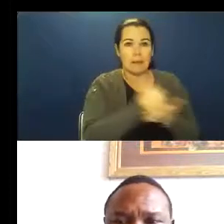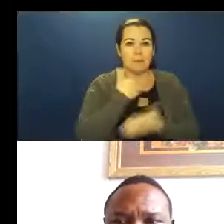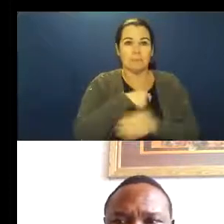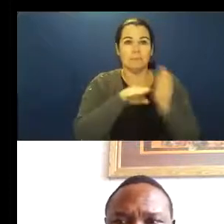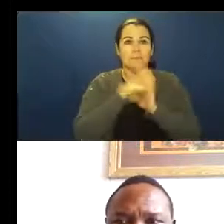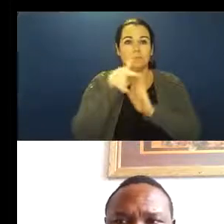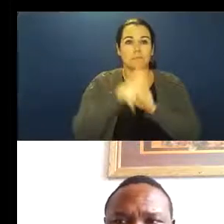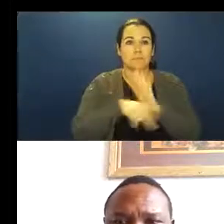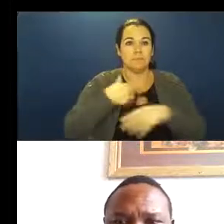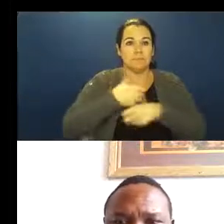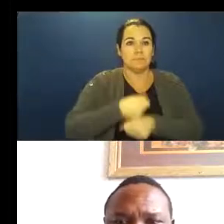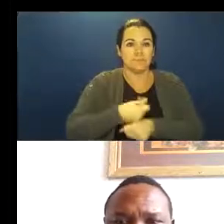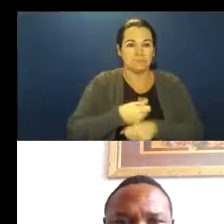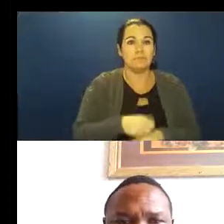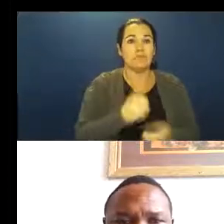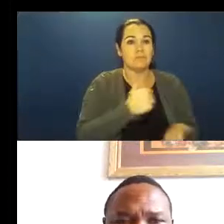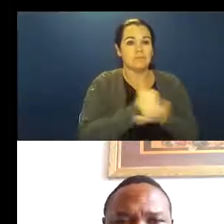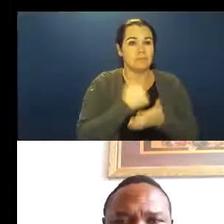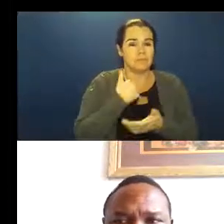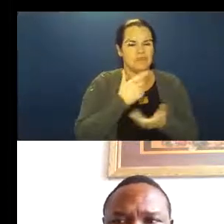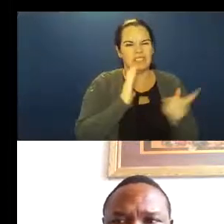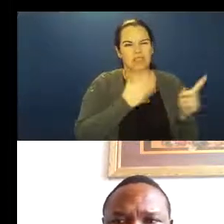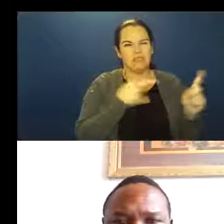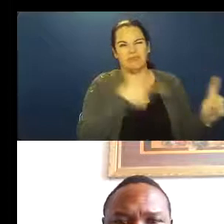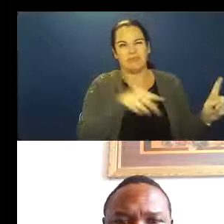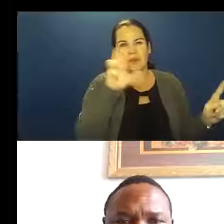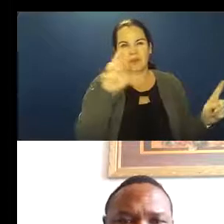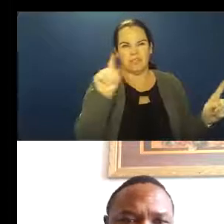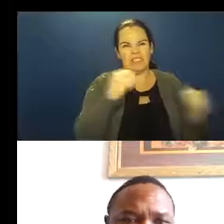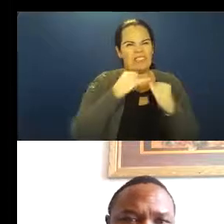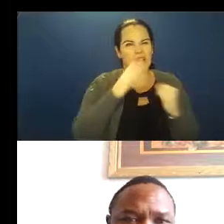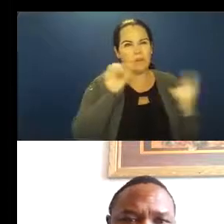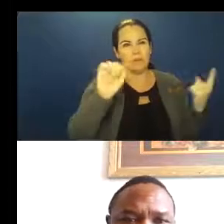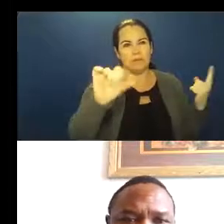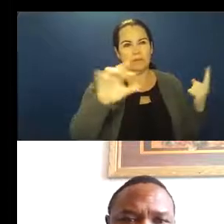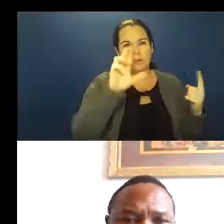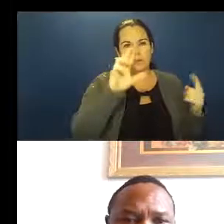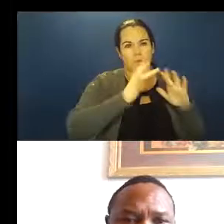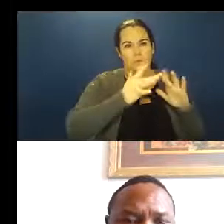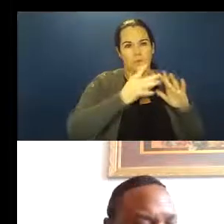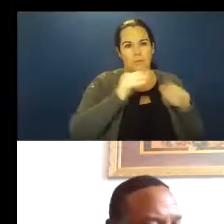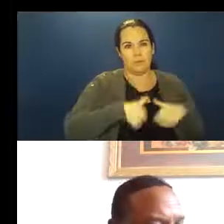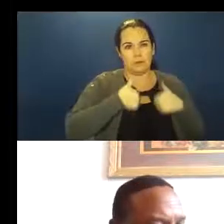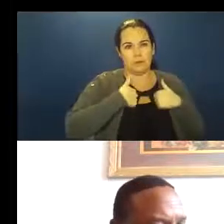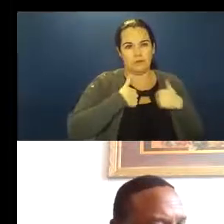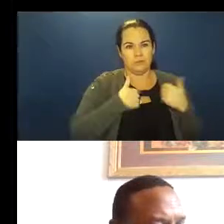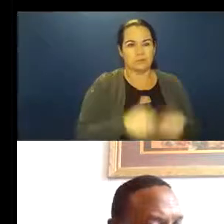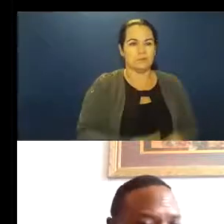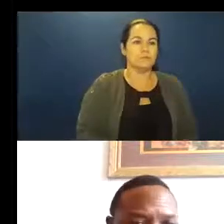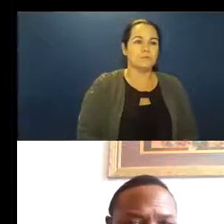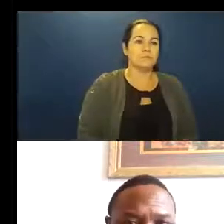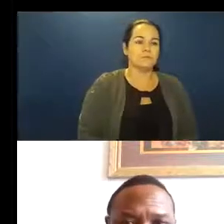on the LURRTC website. I will give the website there at the end. It'll be posted up on the slide.